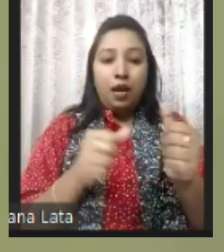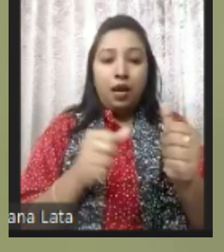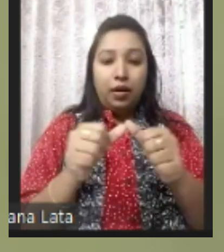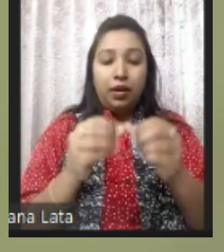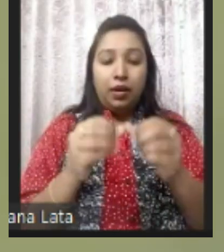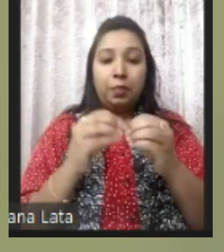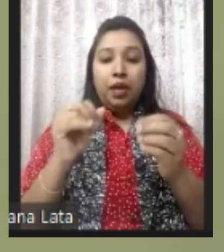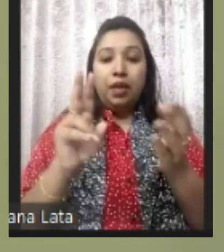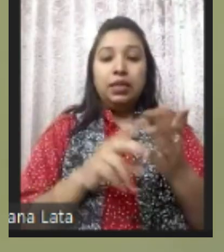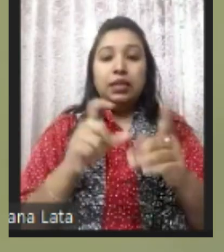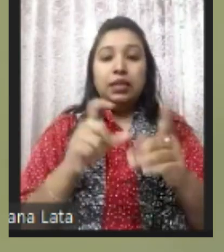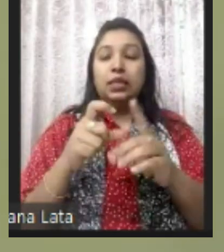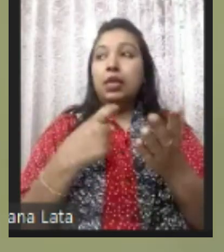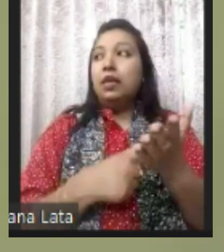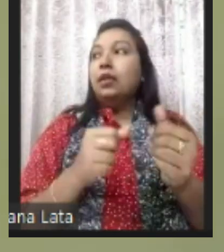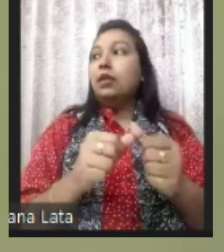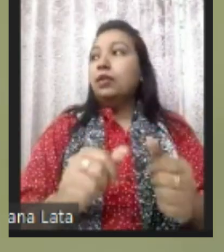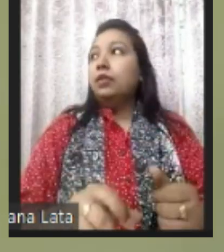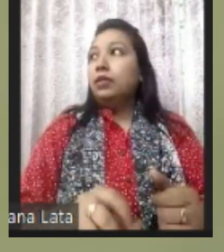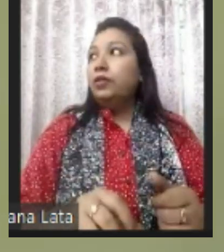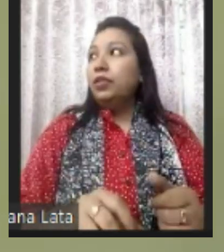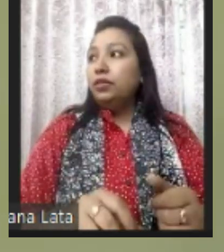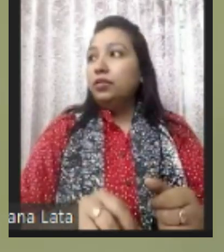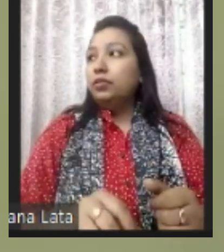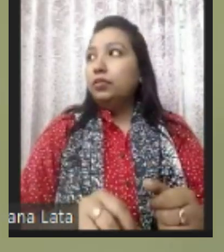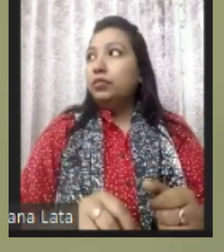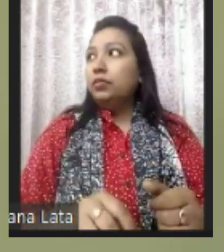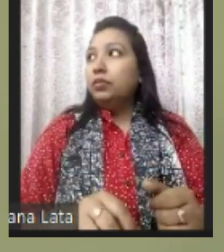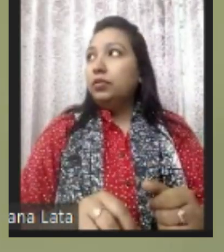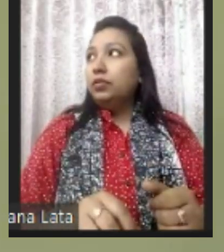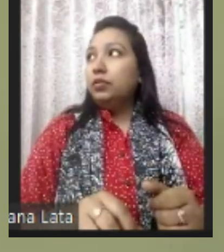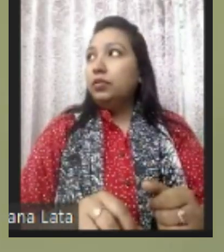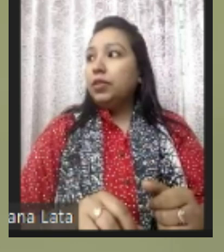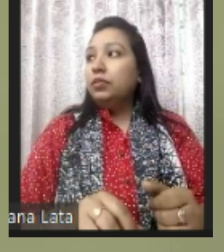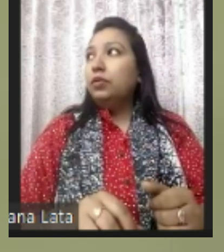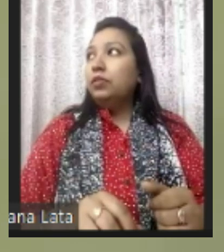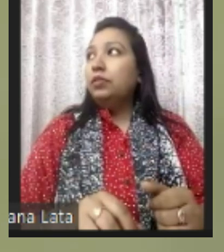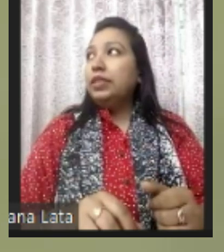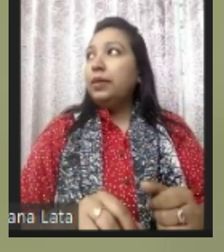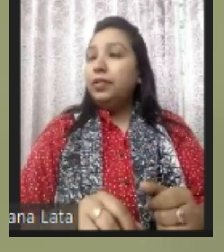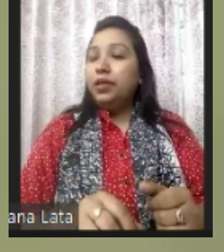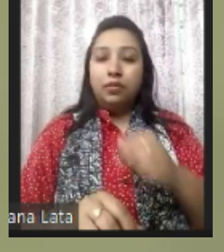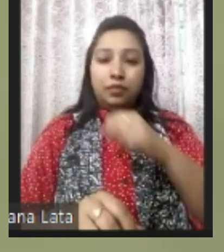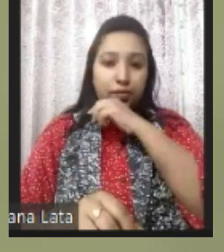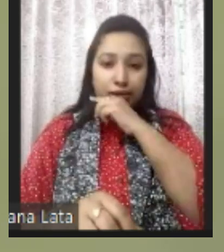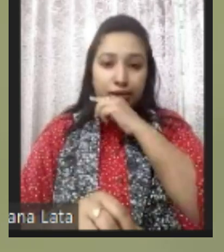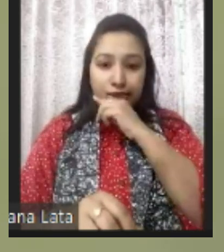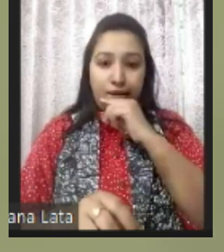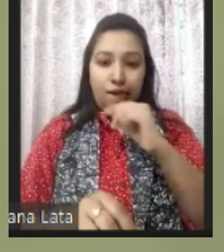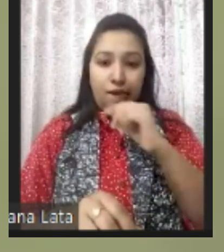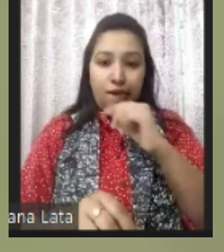2022, a multi-stakeholder group. He's also a member of the Internet